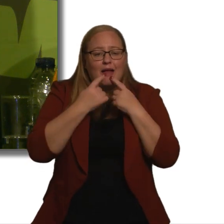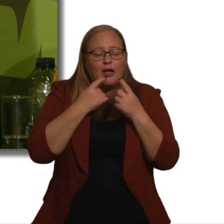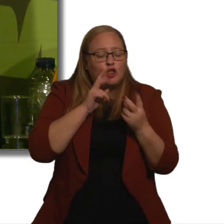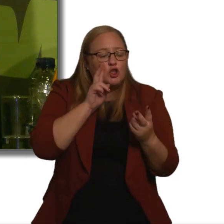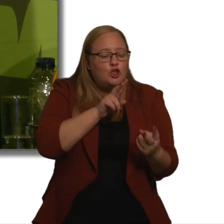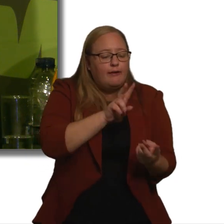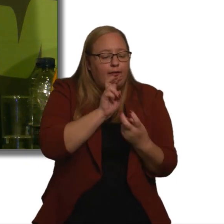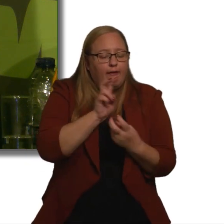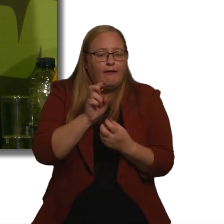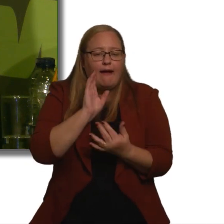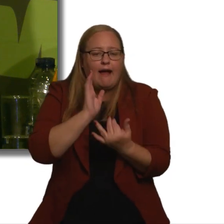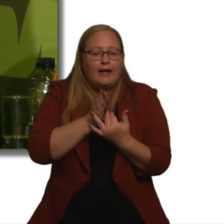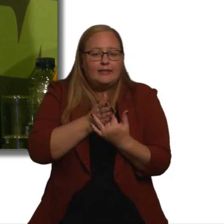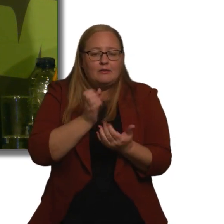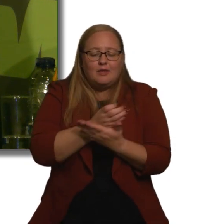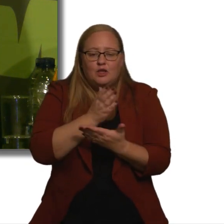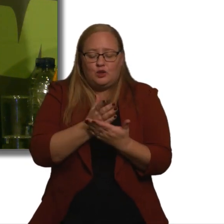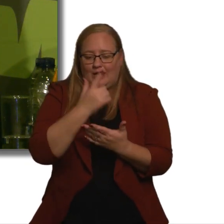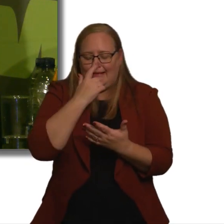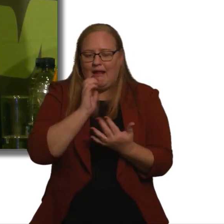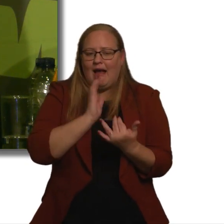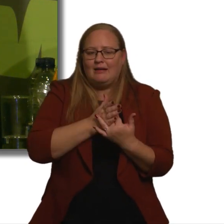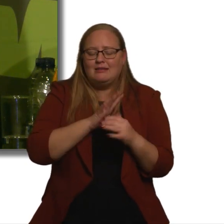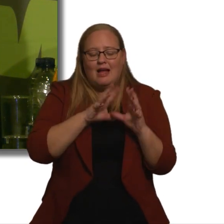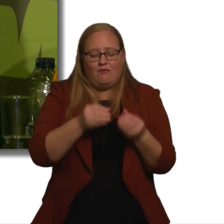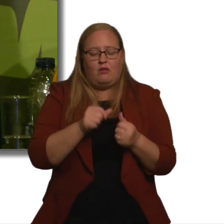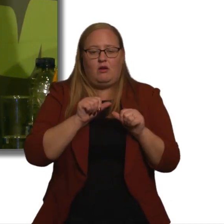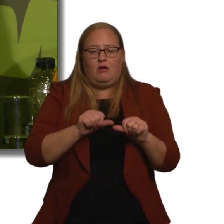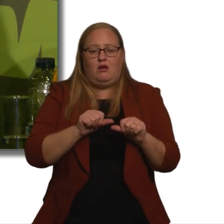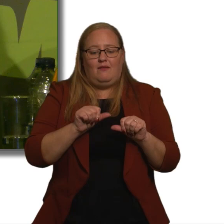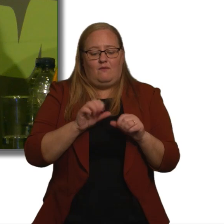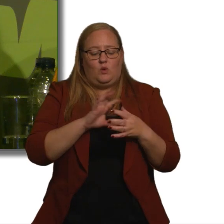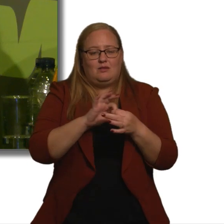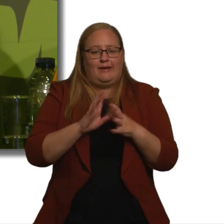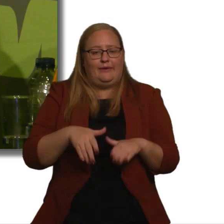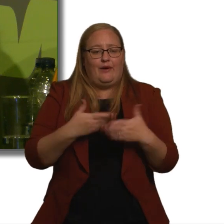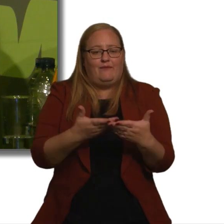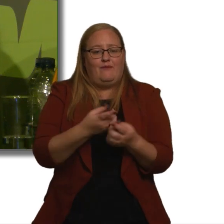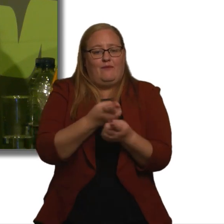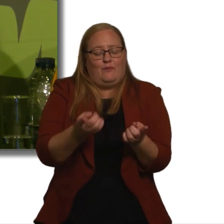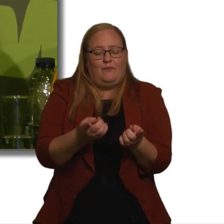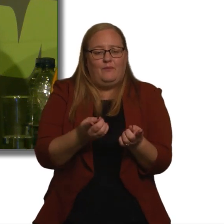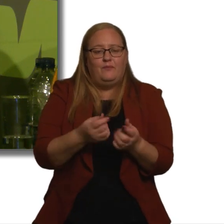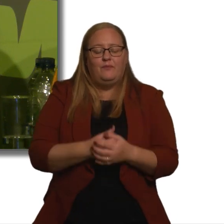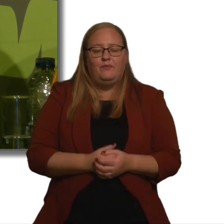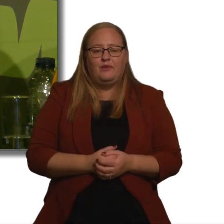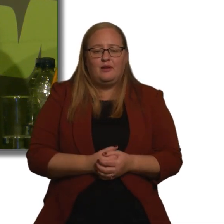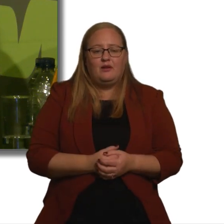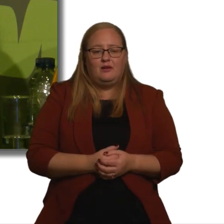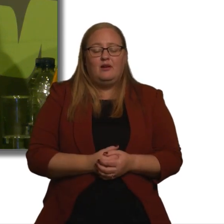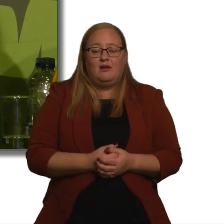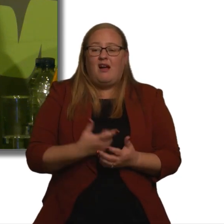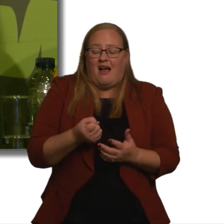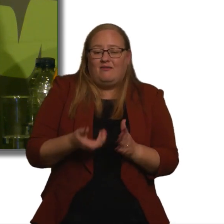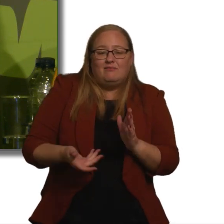sure that they get the most out of what's on offer from the society, but it's also opened them up to a world of discounts that